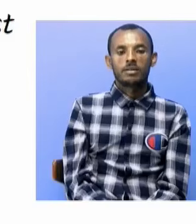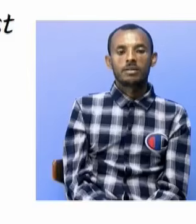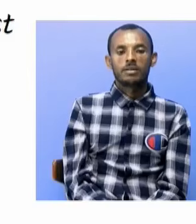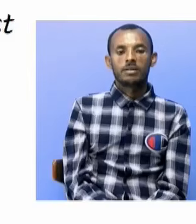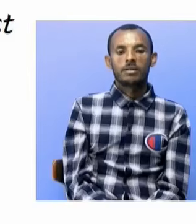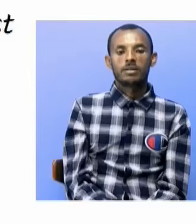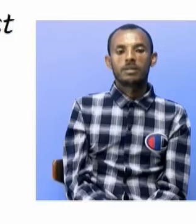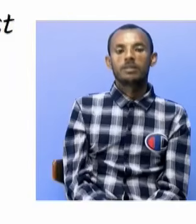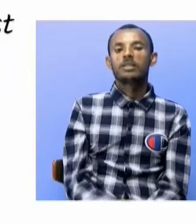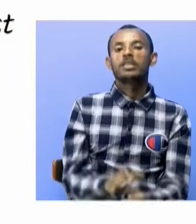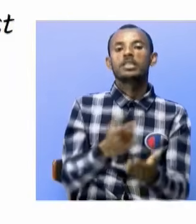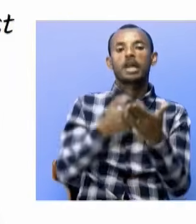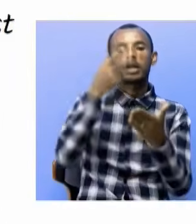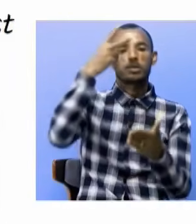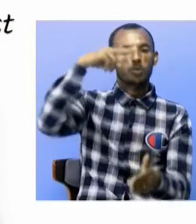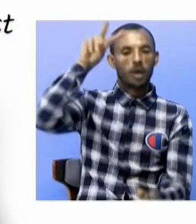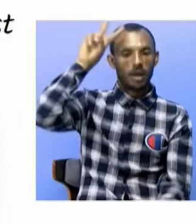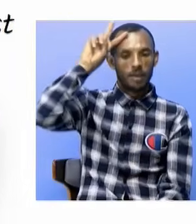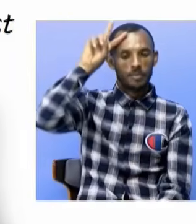their